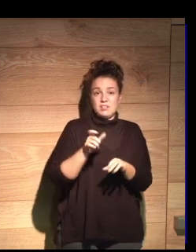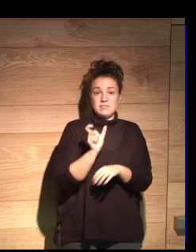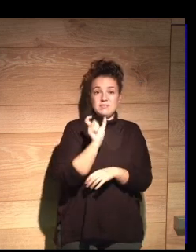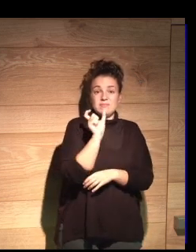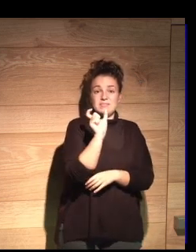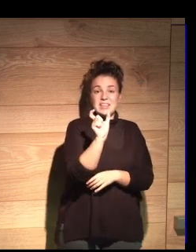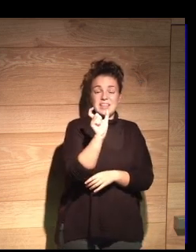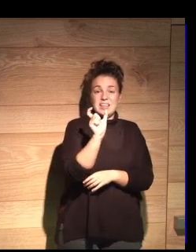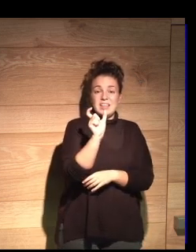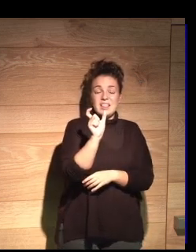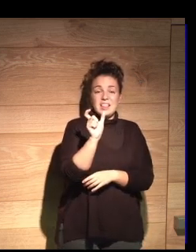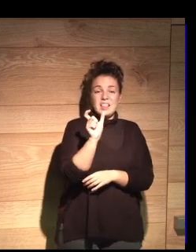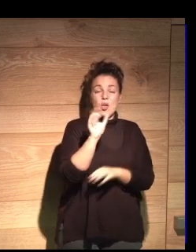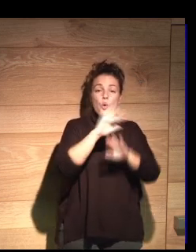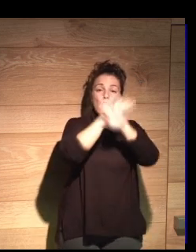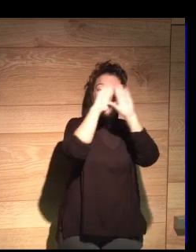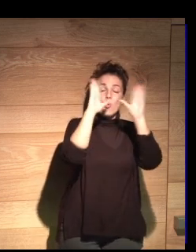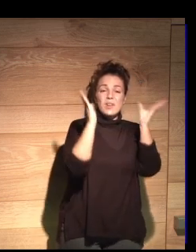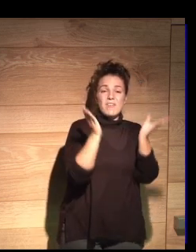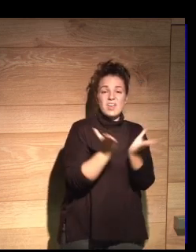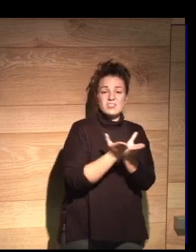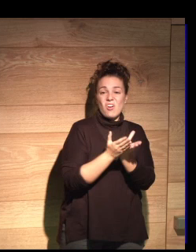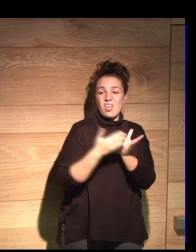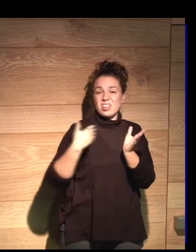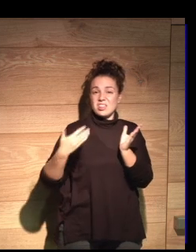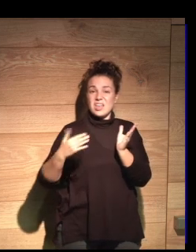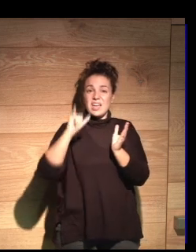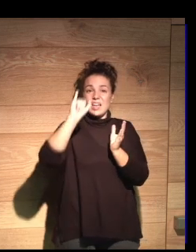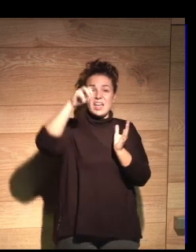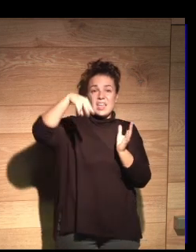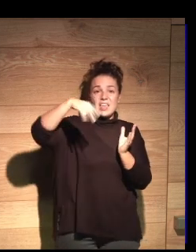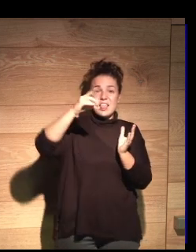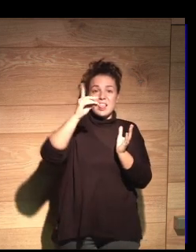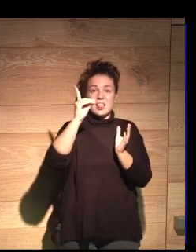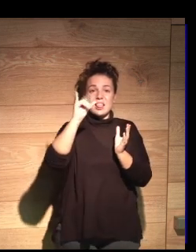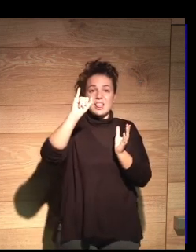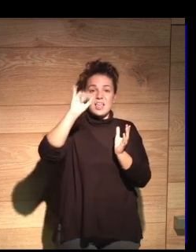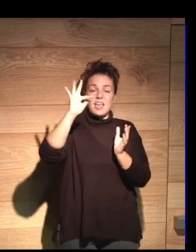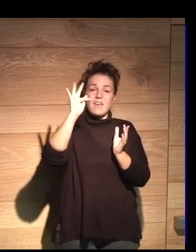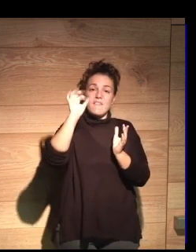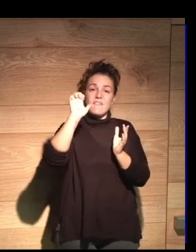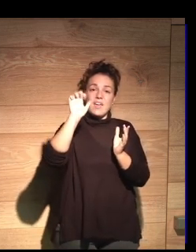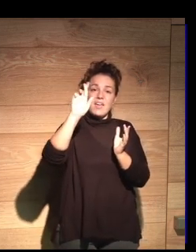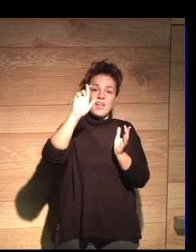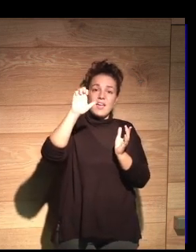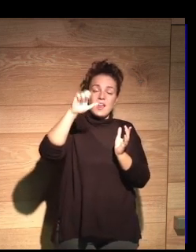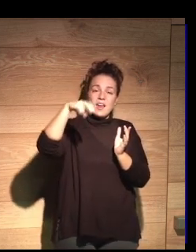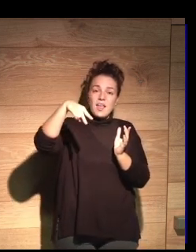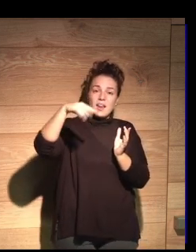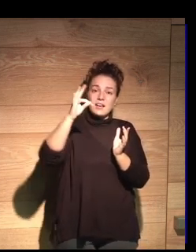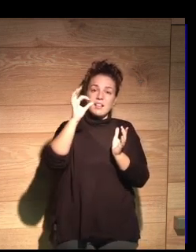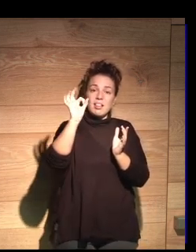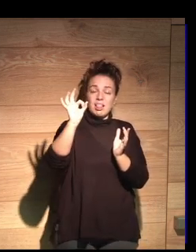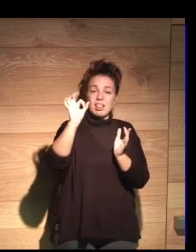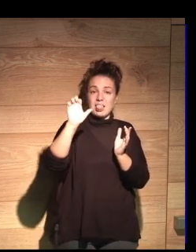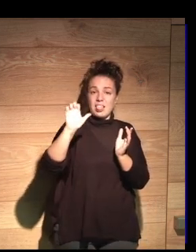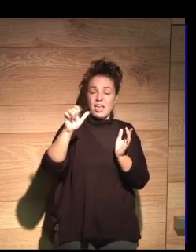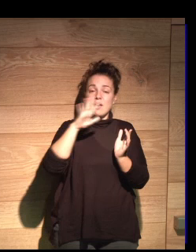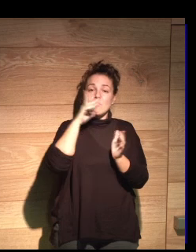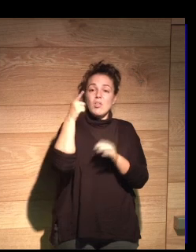immensity. That's the worst word, an indifferent universe. So its duty is not written